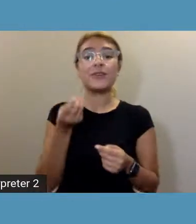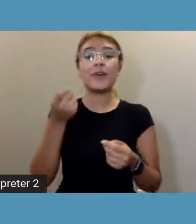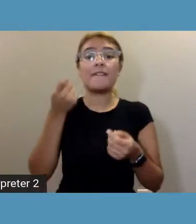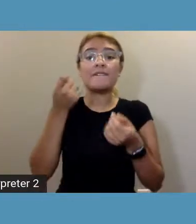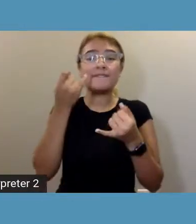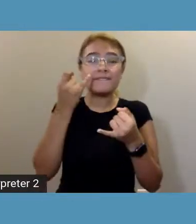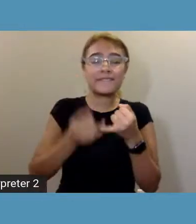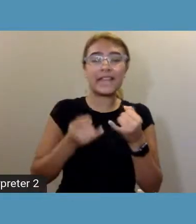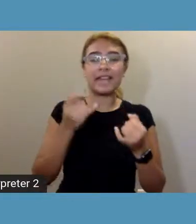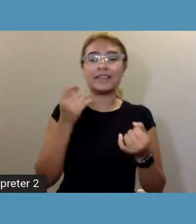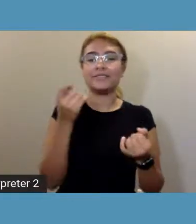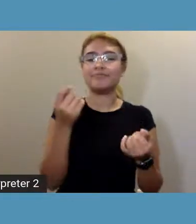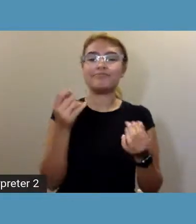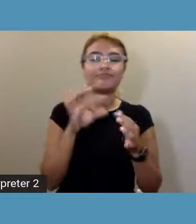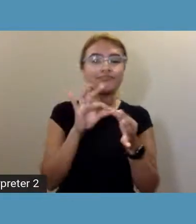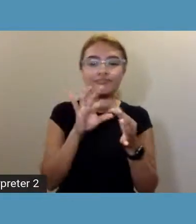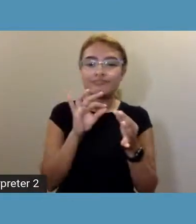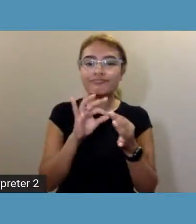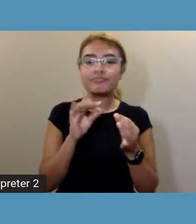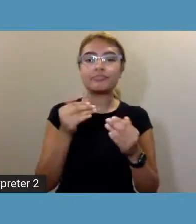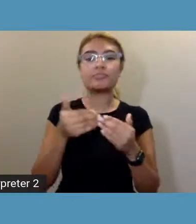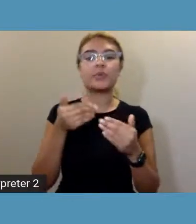everyone.